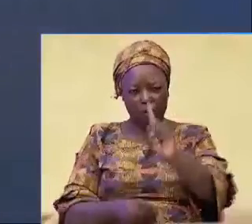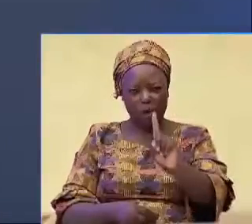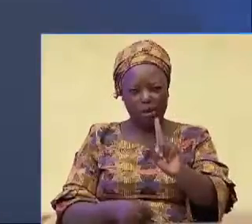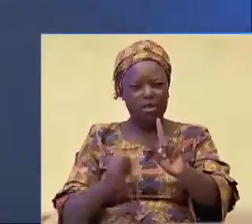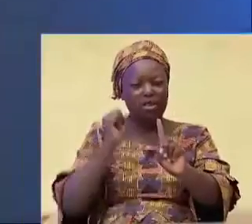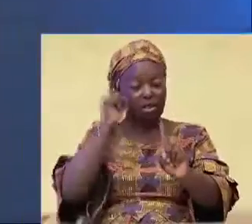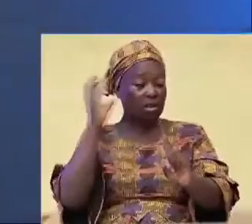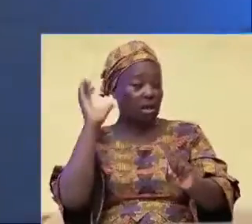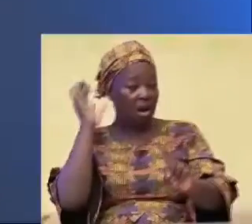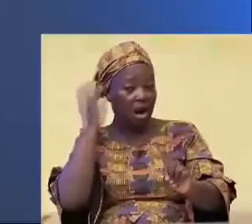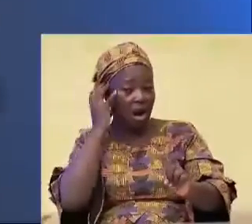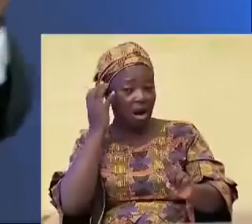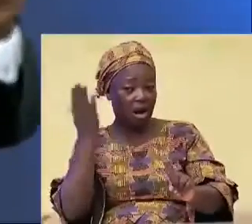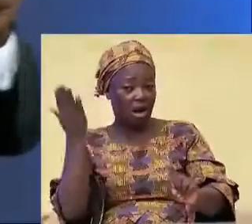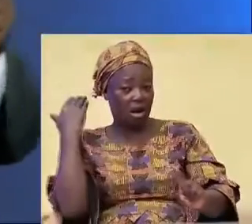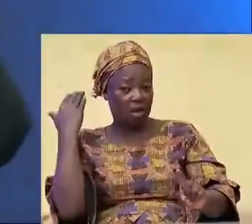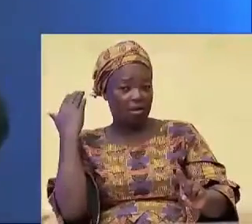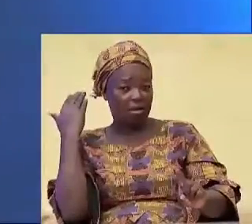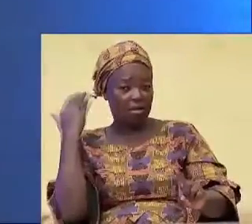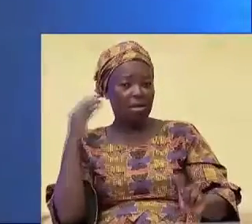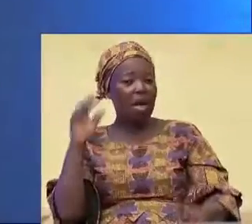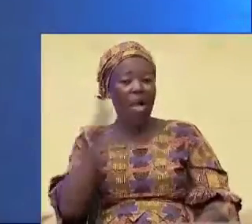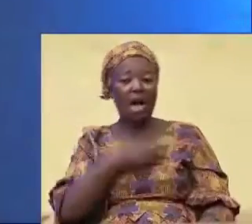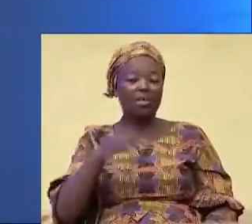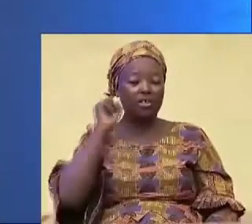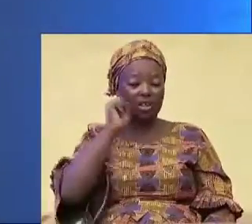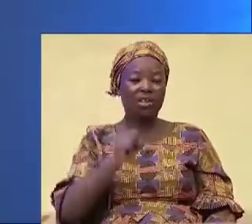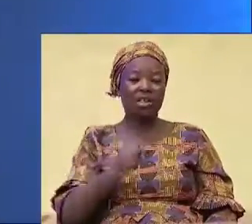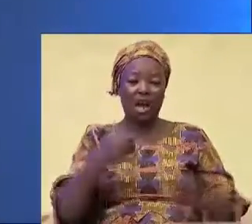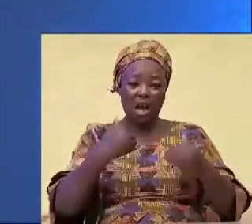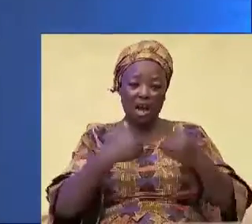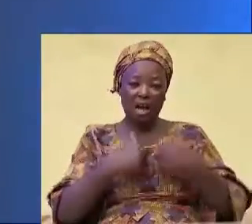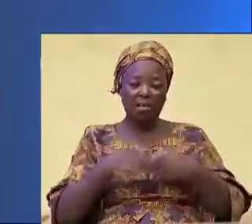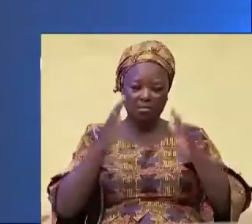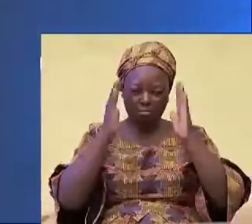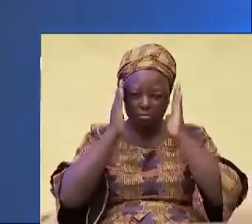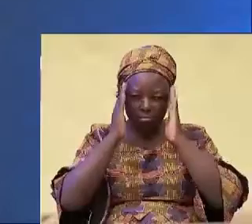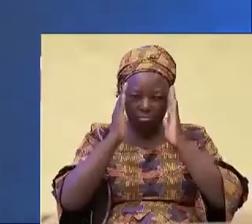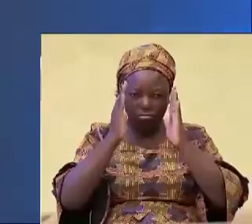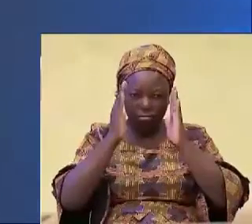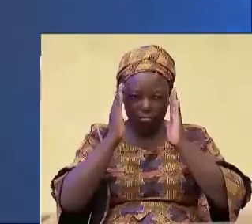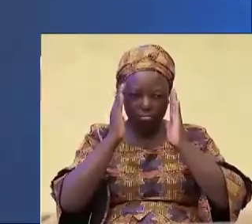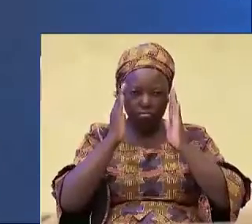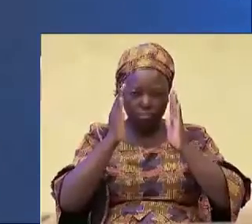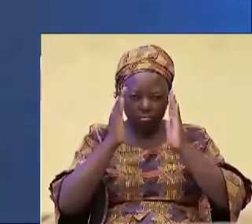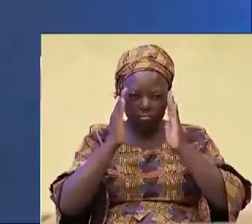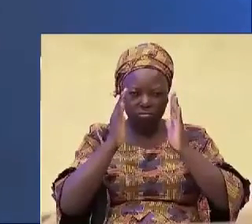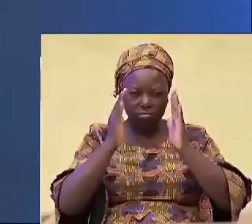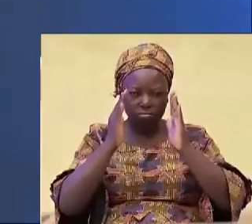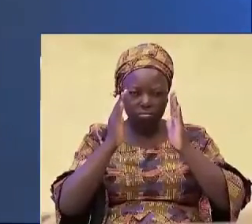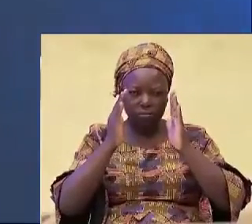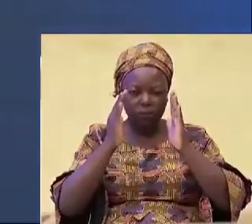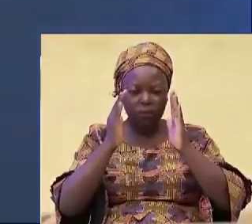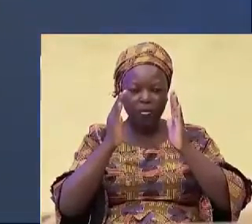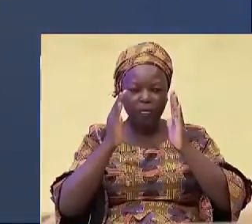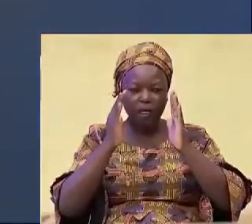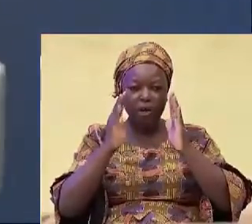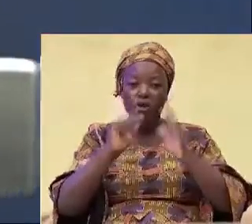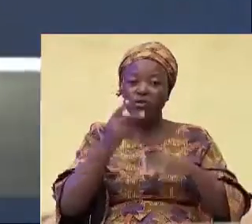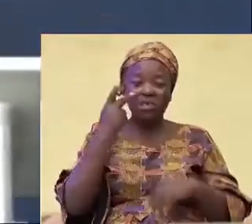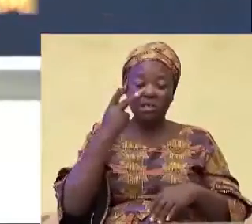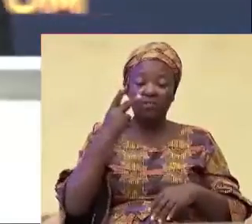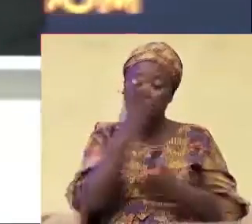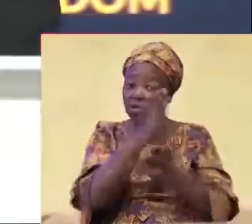27, number one, she heard, she paid attention. You know, some people, you tell